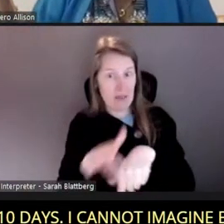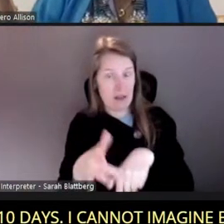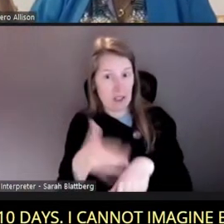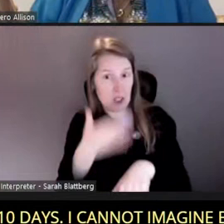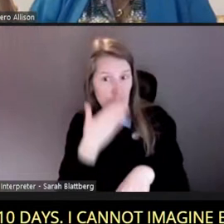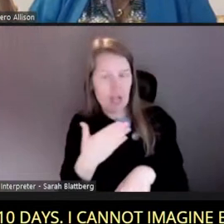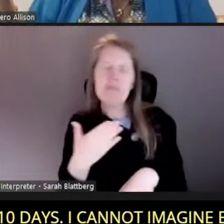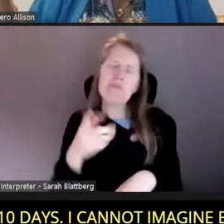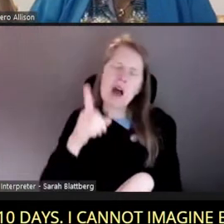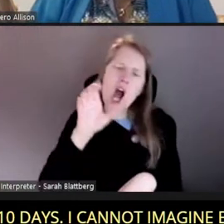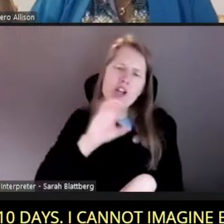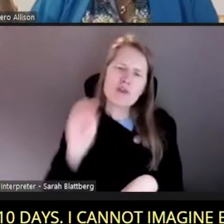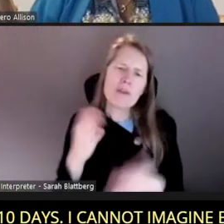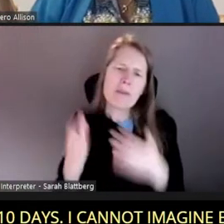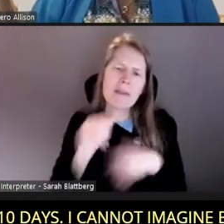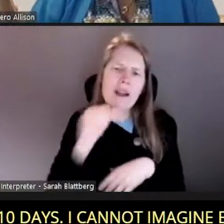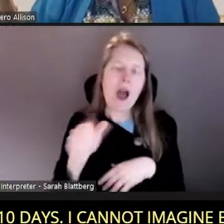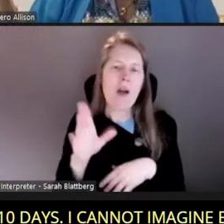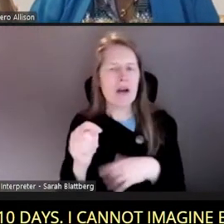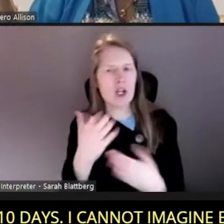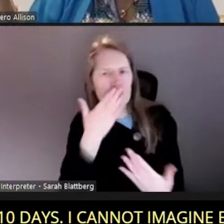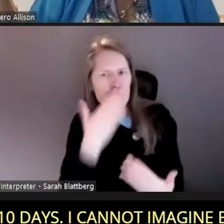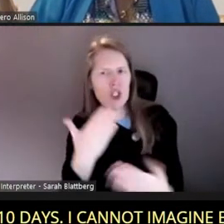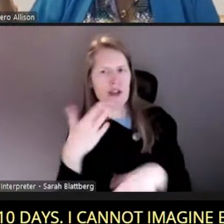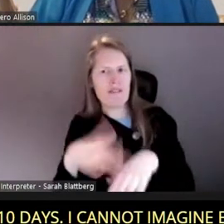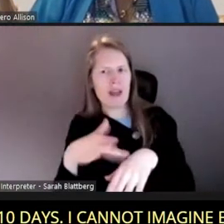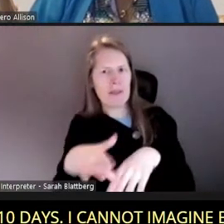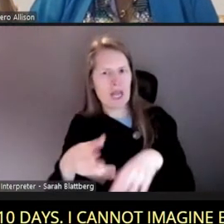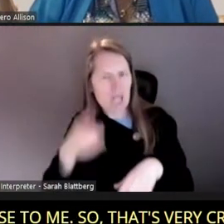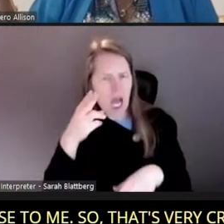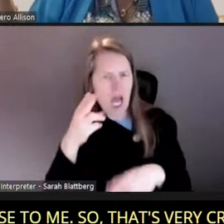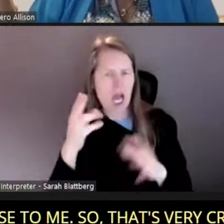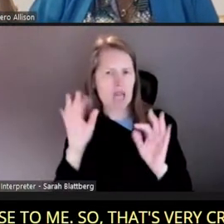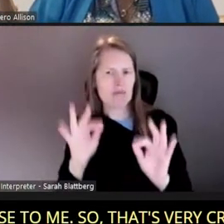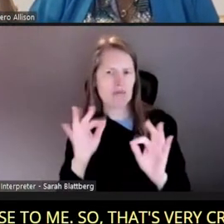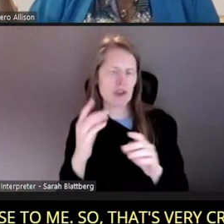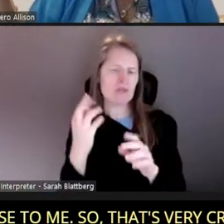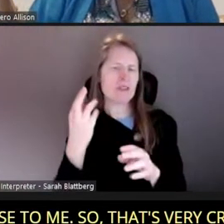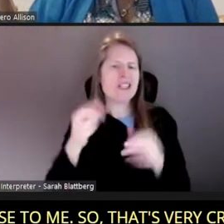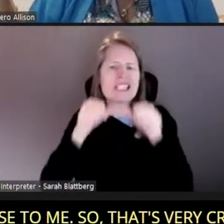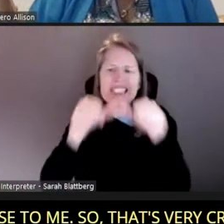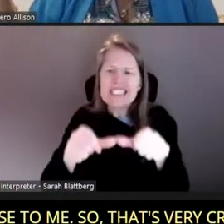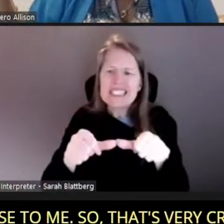expect 100%, but you should be able to expect something pretty consistent.